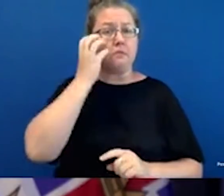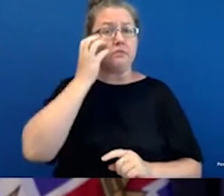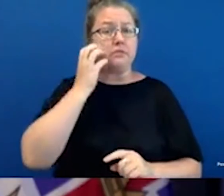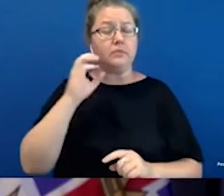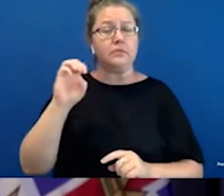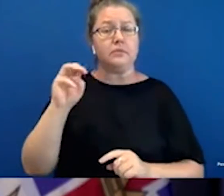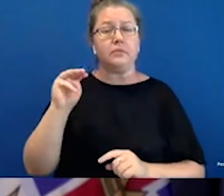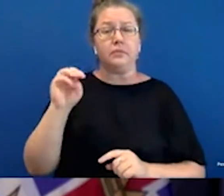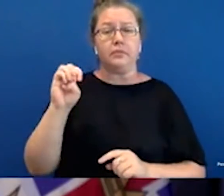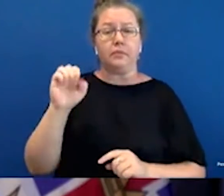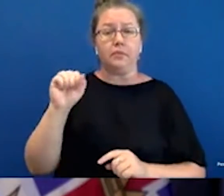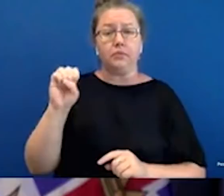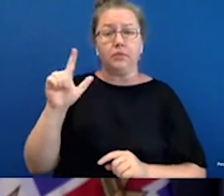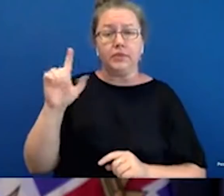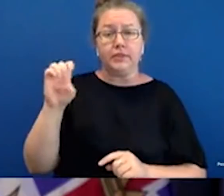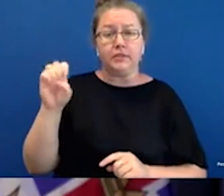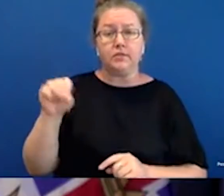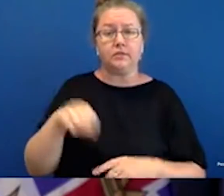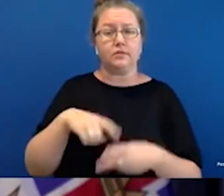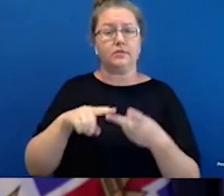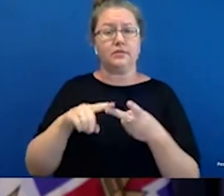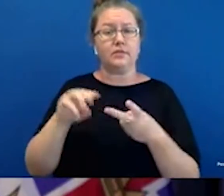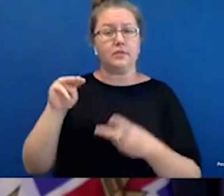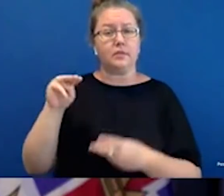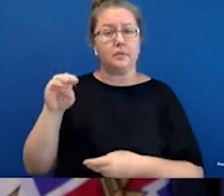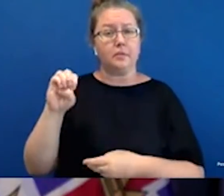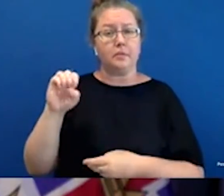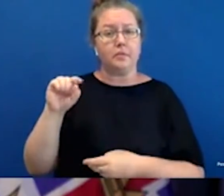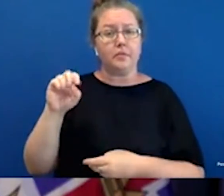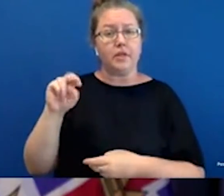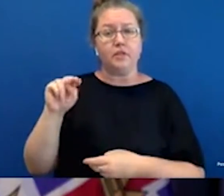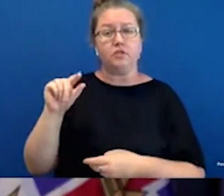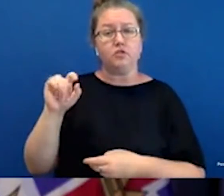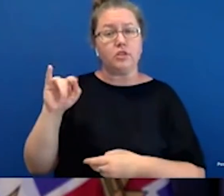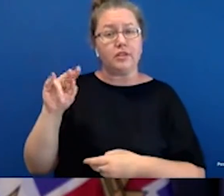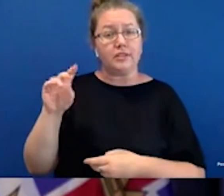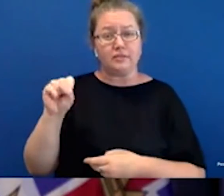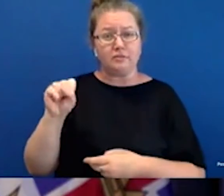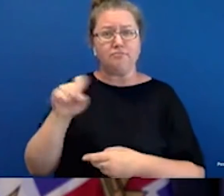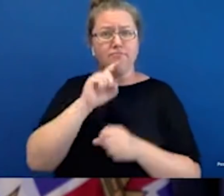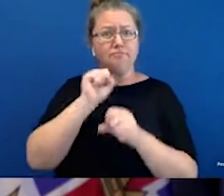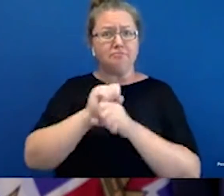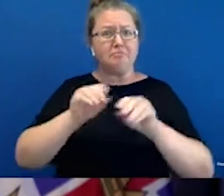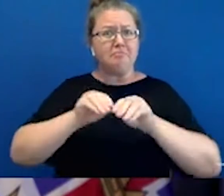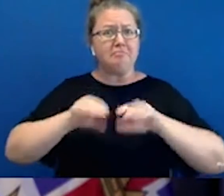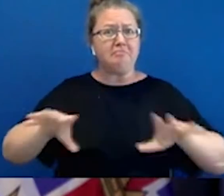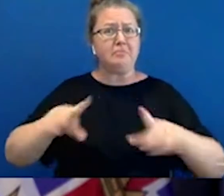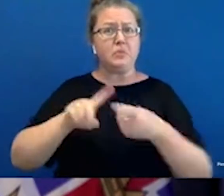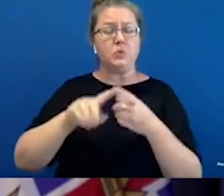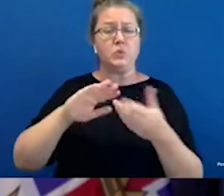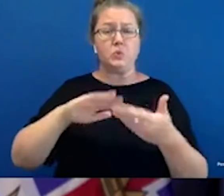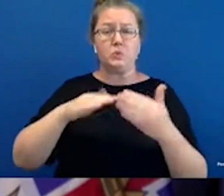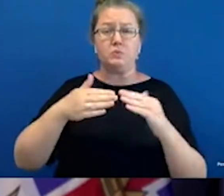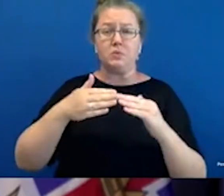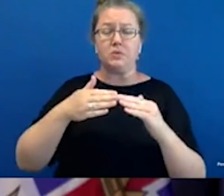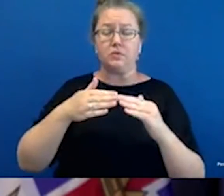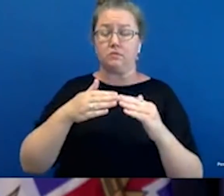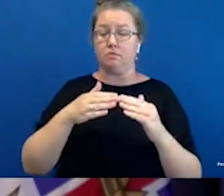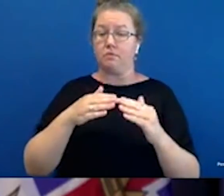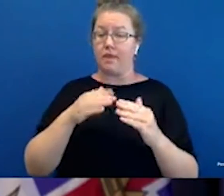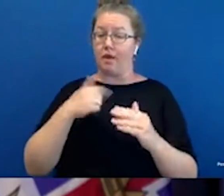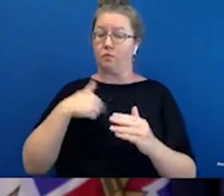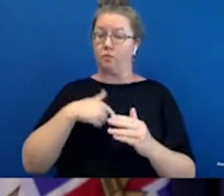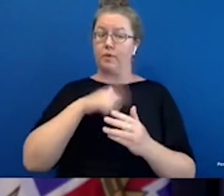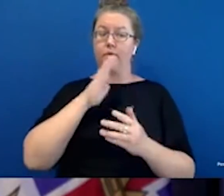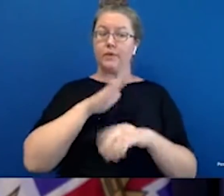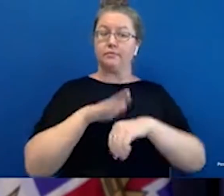in the past. We've had measles, we've had meningitis. We will deal with COVID as well. And the school community will know